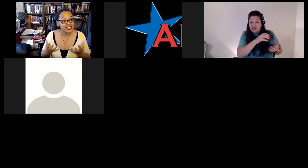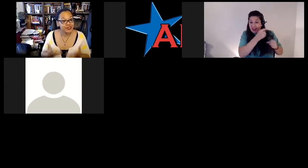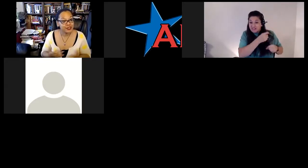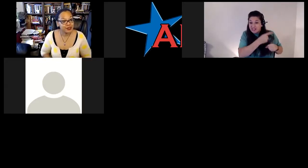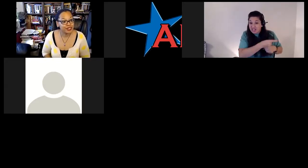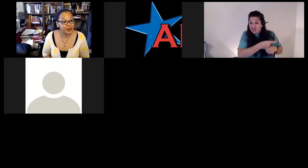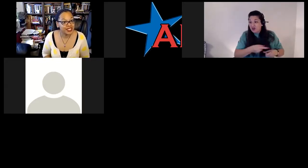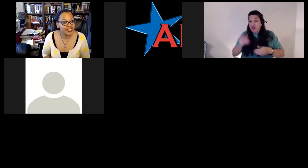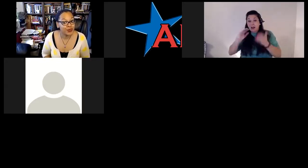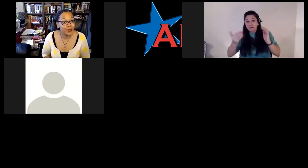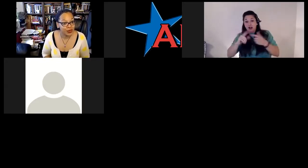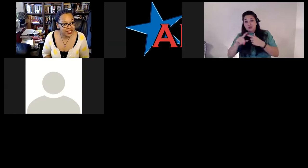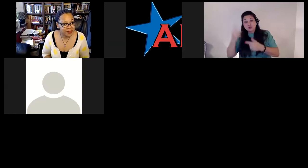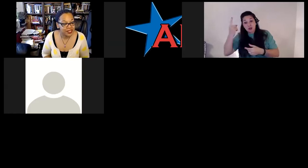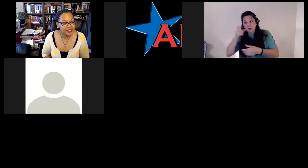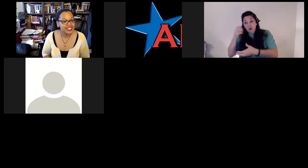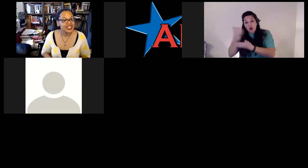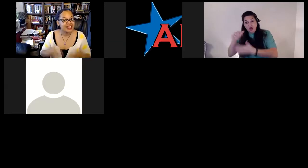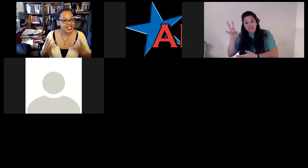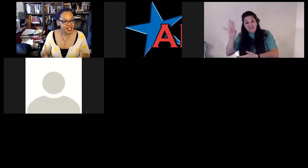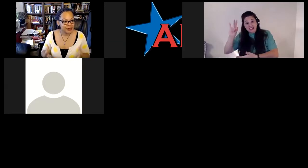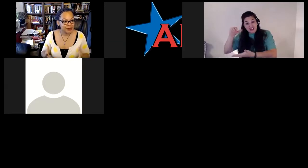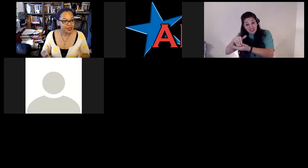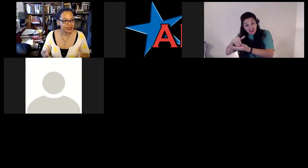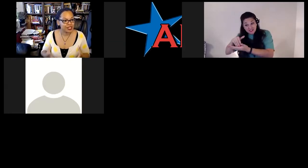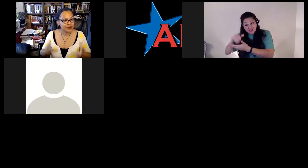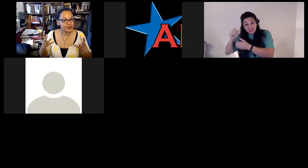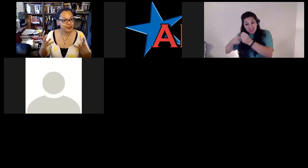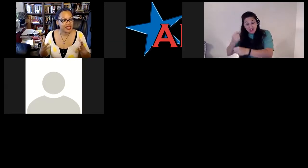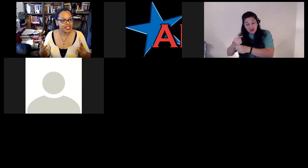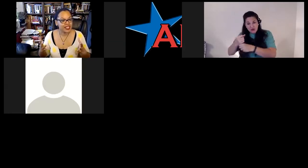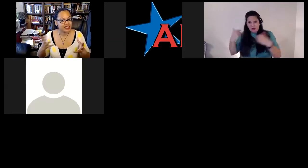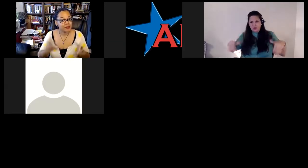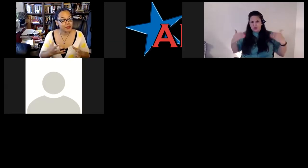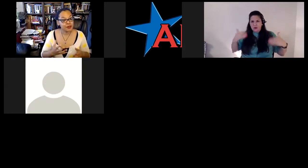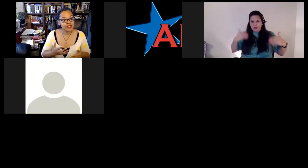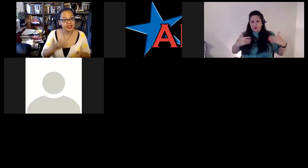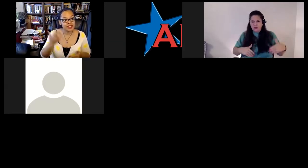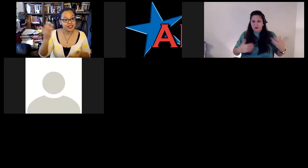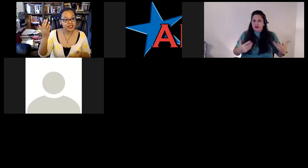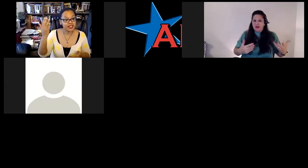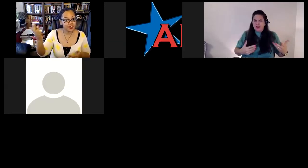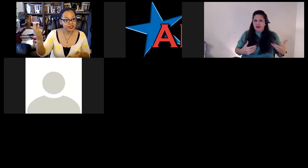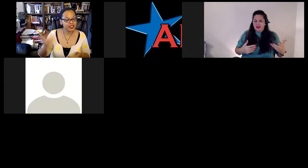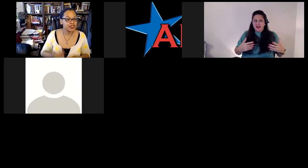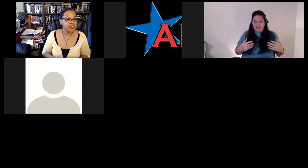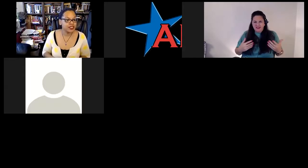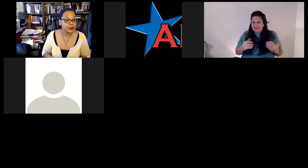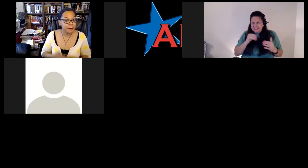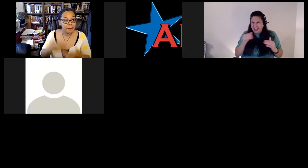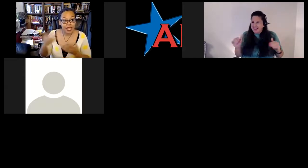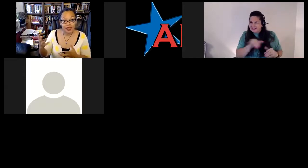is the difficulty with equality models and not equity models, which would say this person with